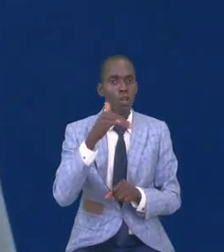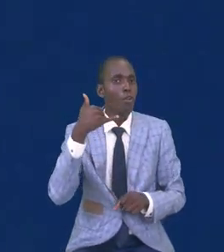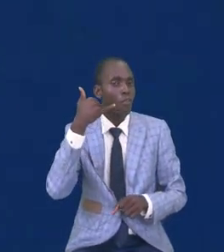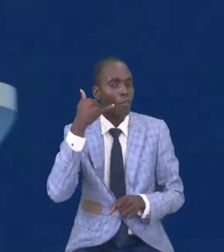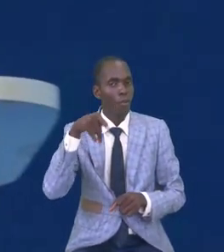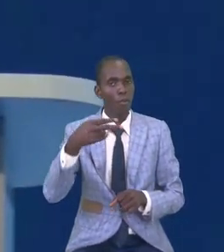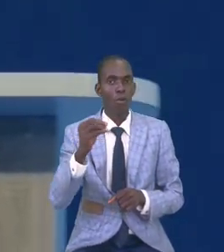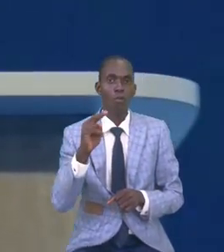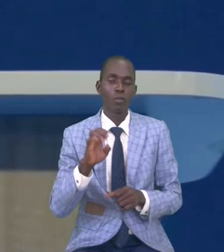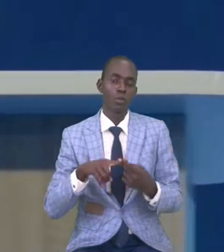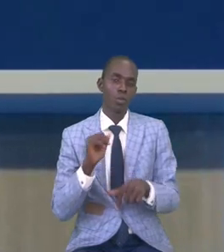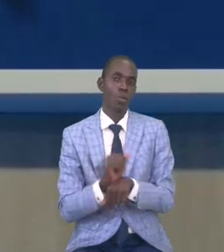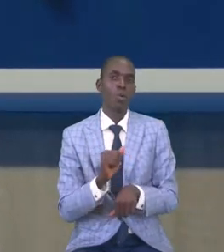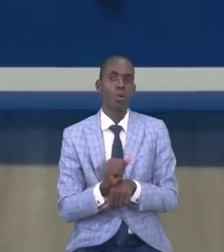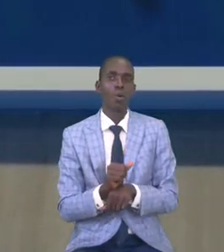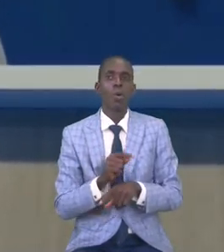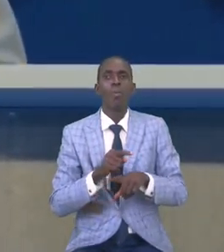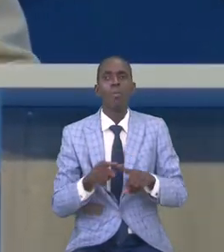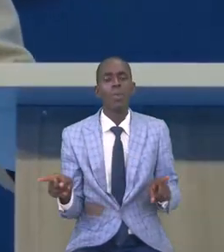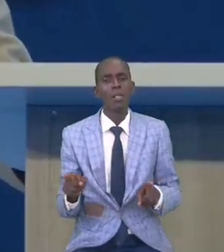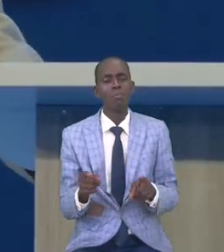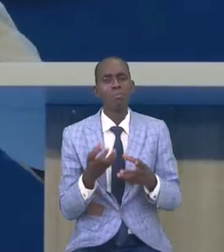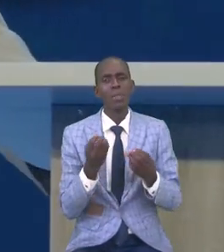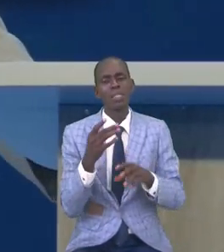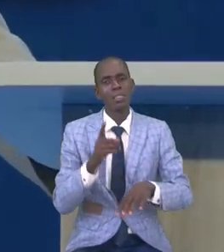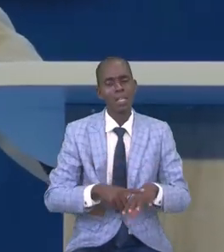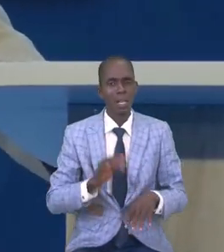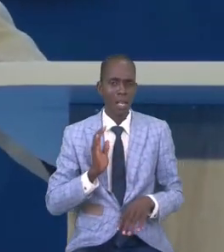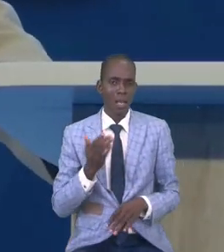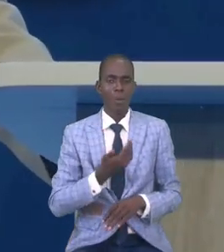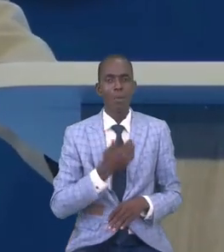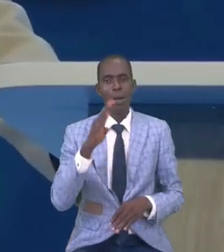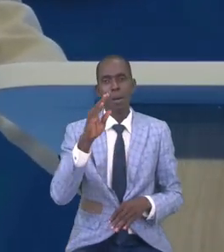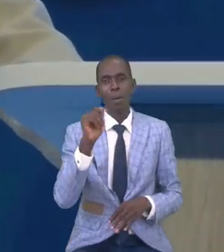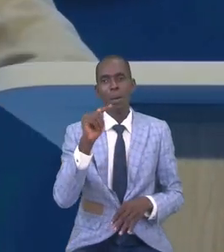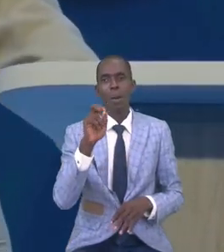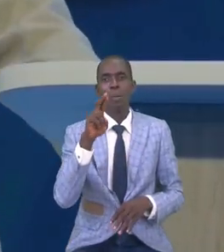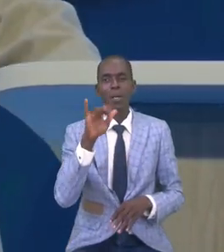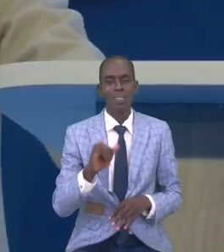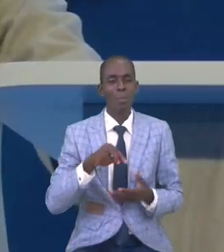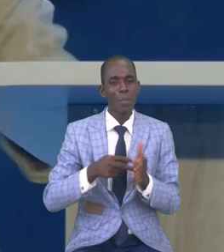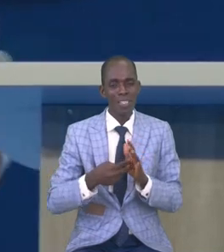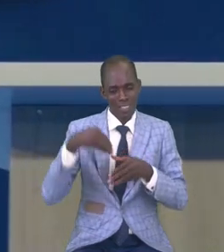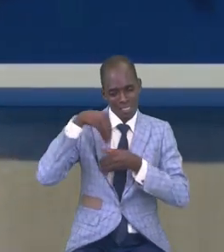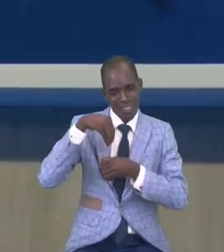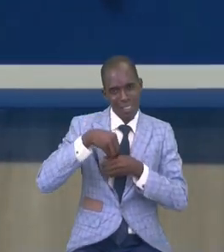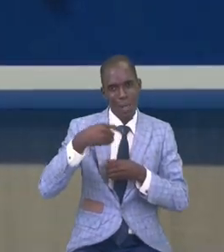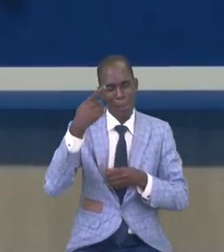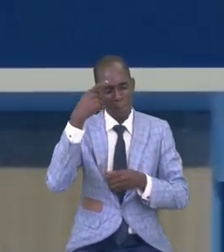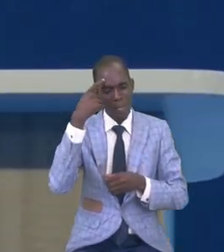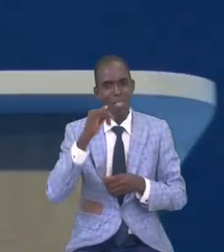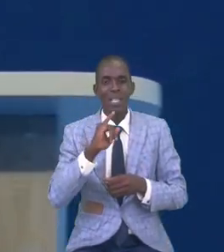many times, our batteries are dead. The inner man is dead. The